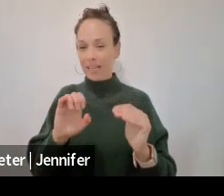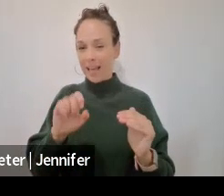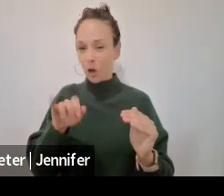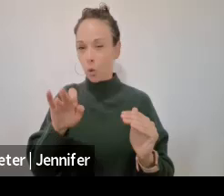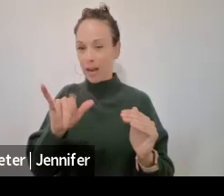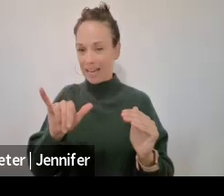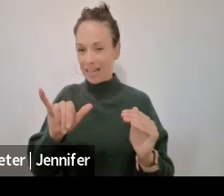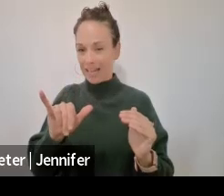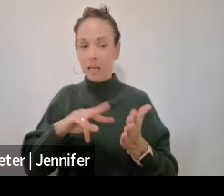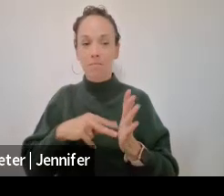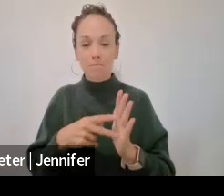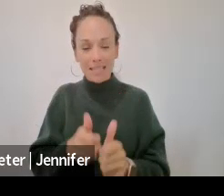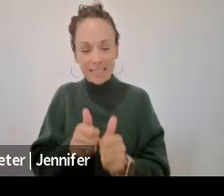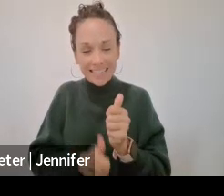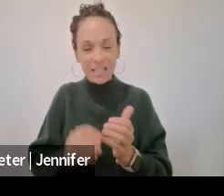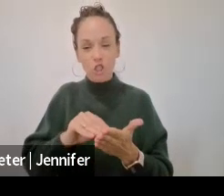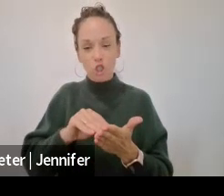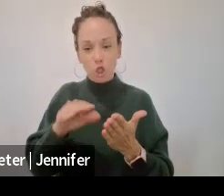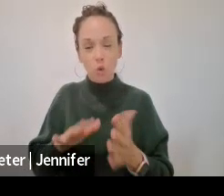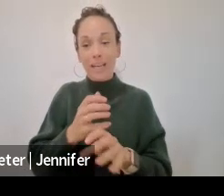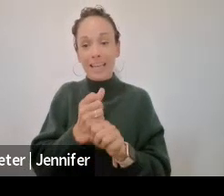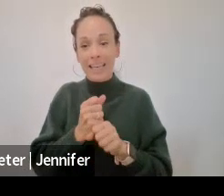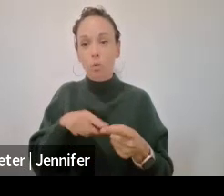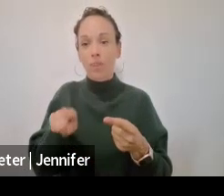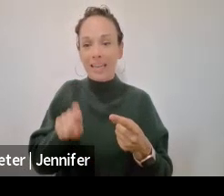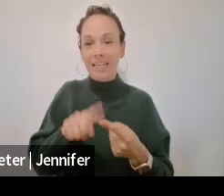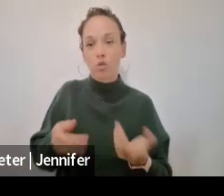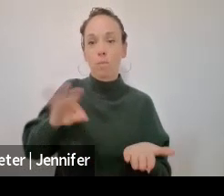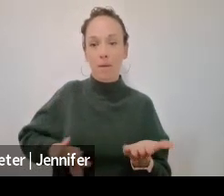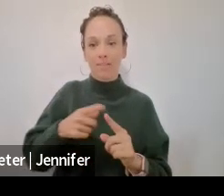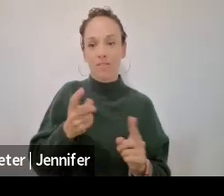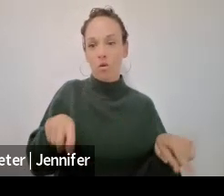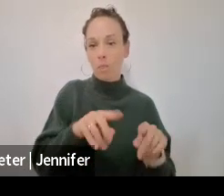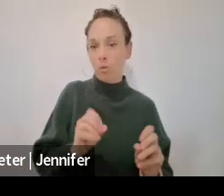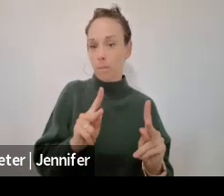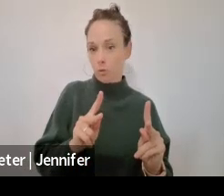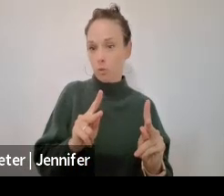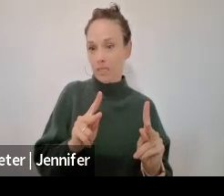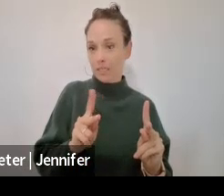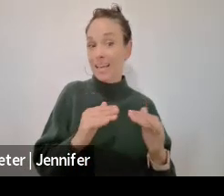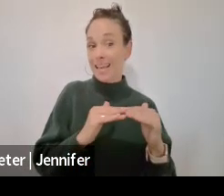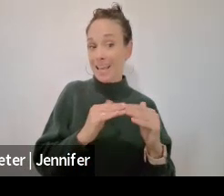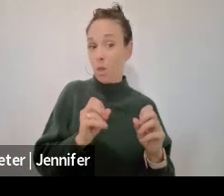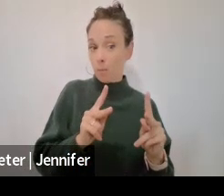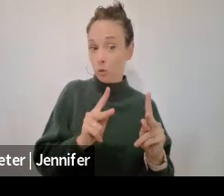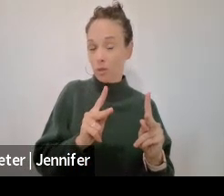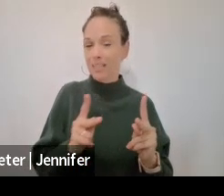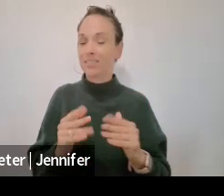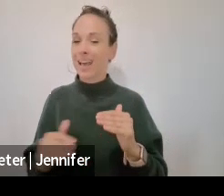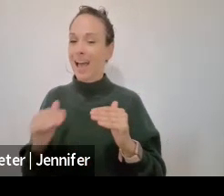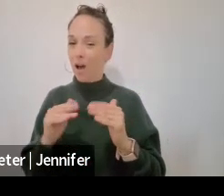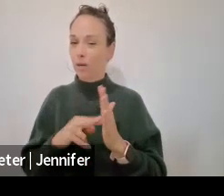that each student receives what they need to benefit from these opportunities. So,